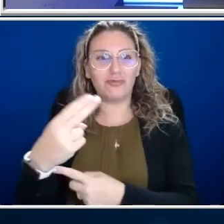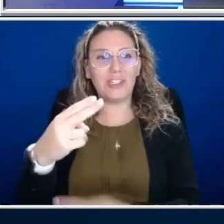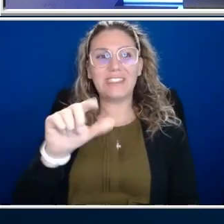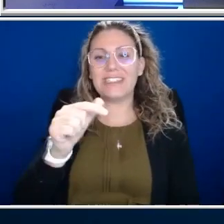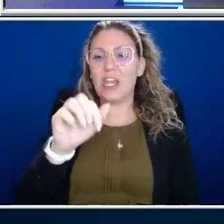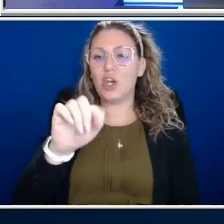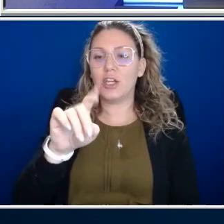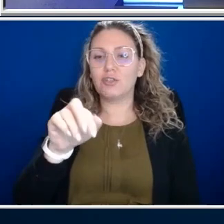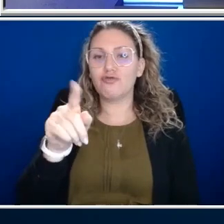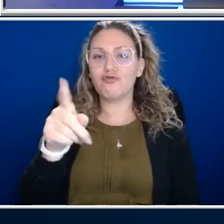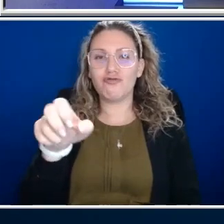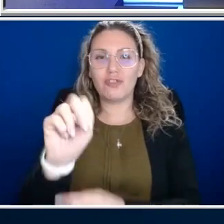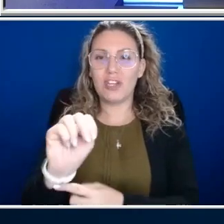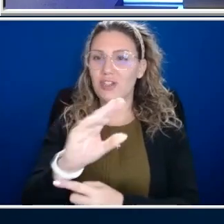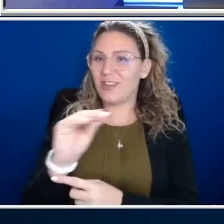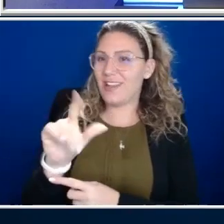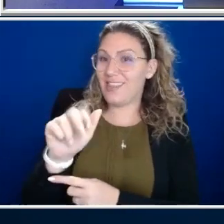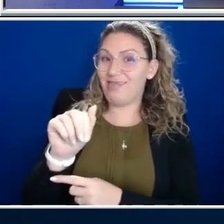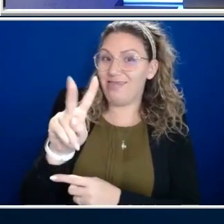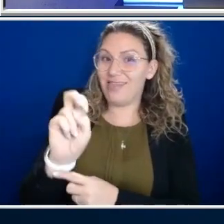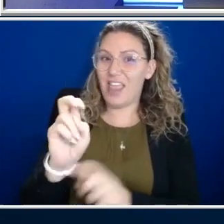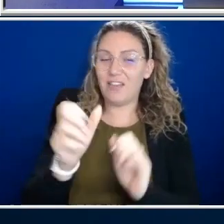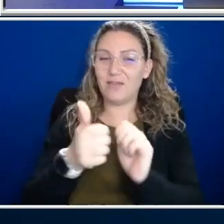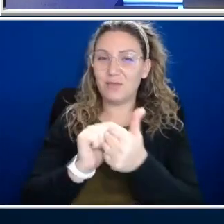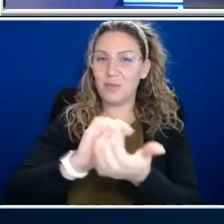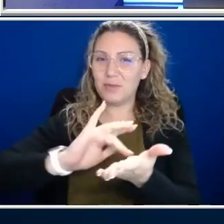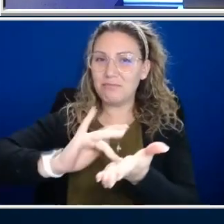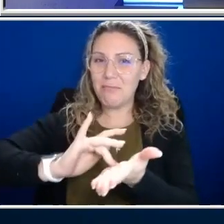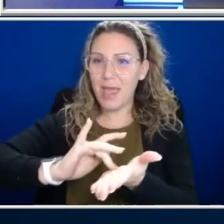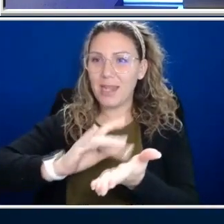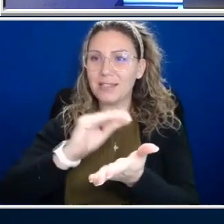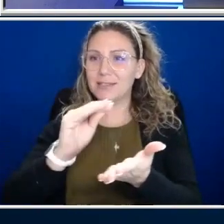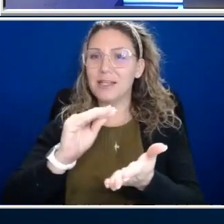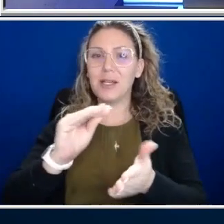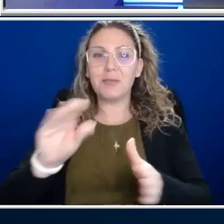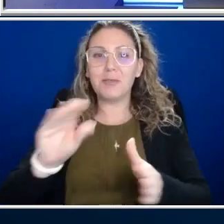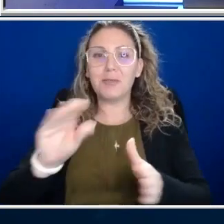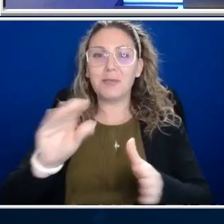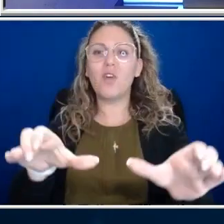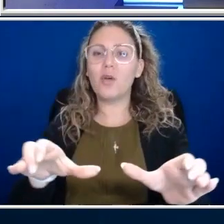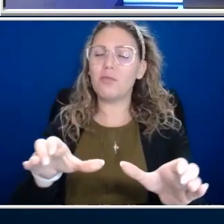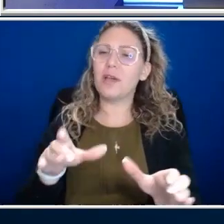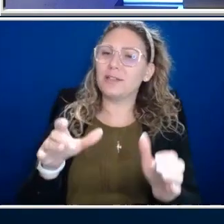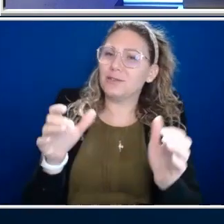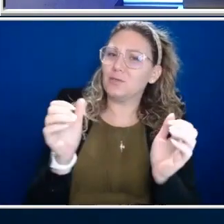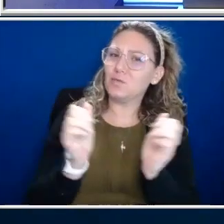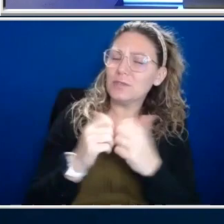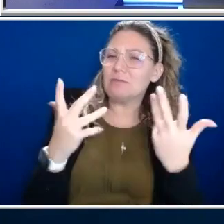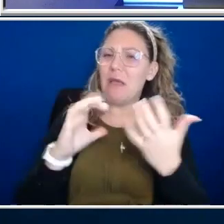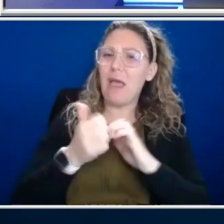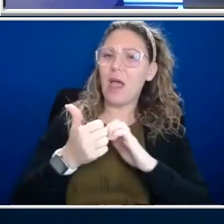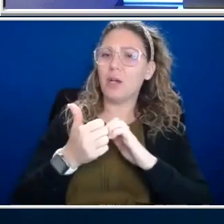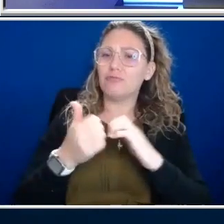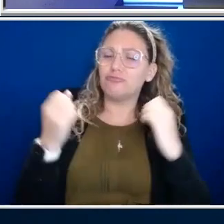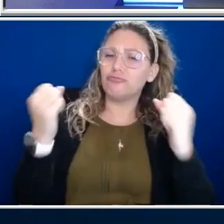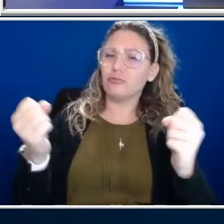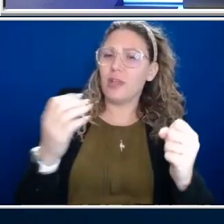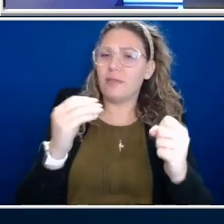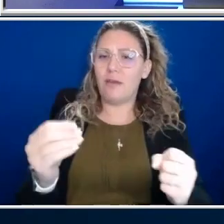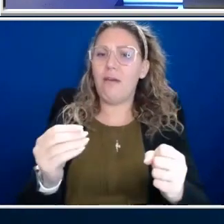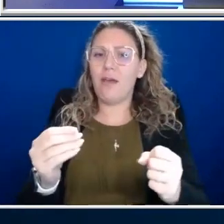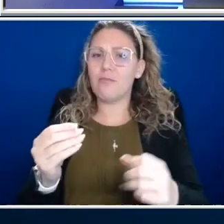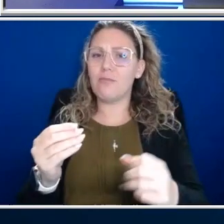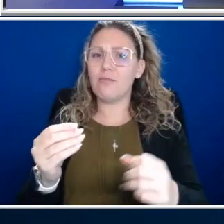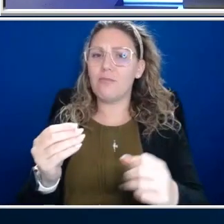to our Sports Medicine and Performance Center with ways to strengthen yourself to help avoid those falls. So, Doctor, we're calling this